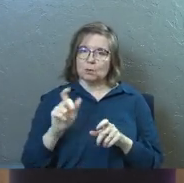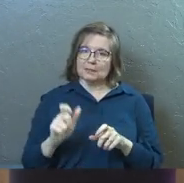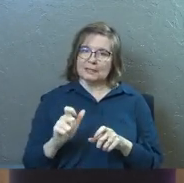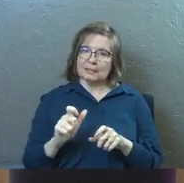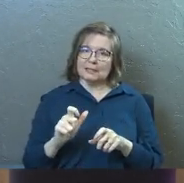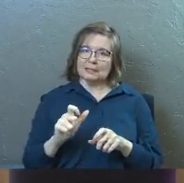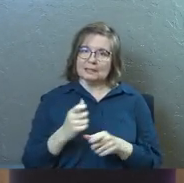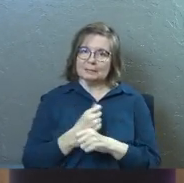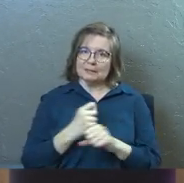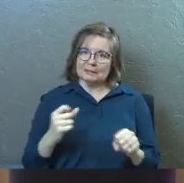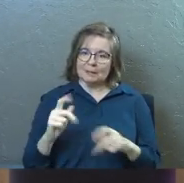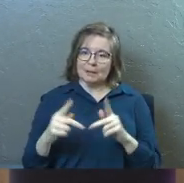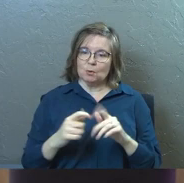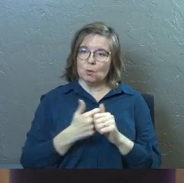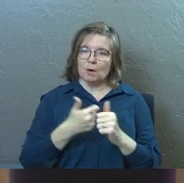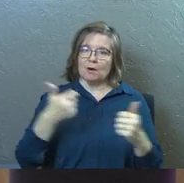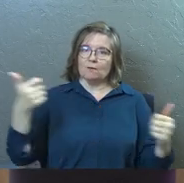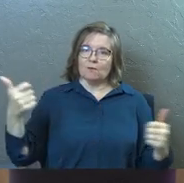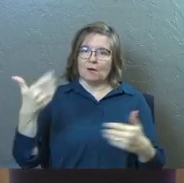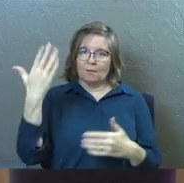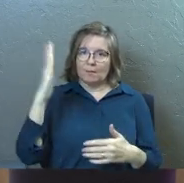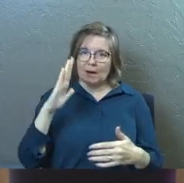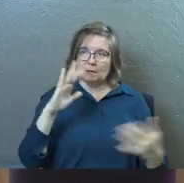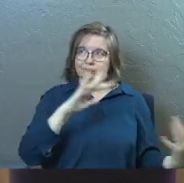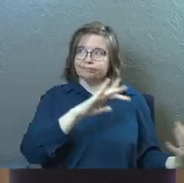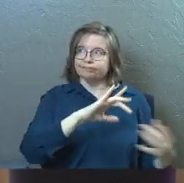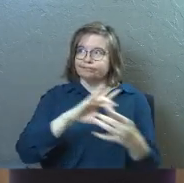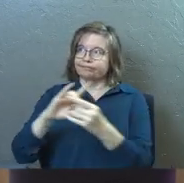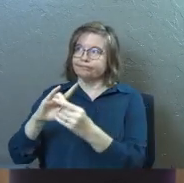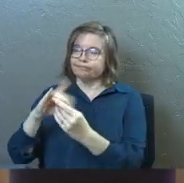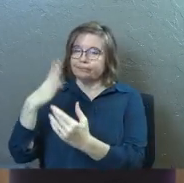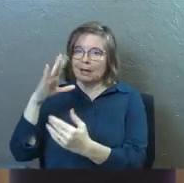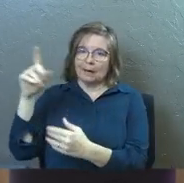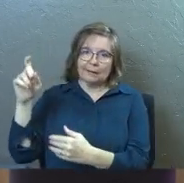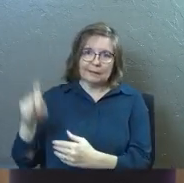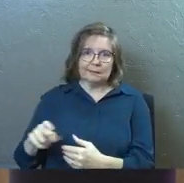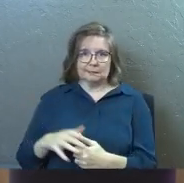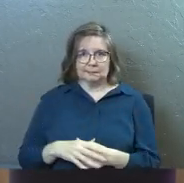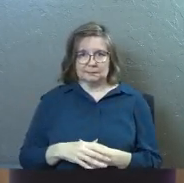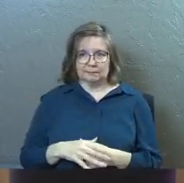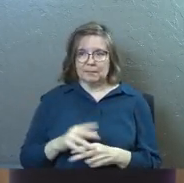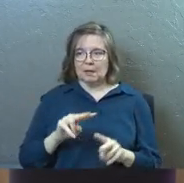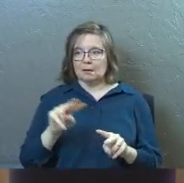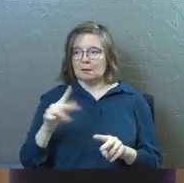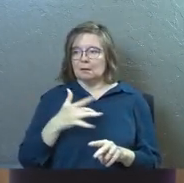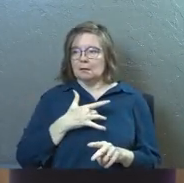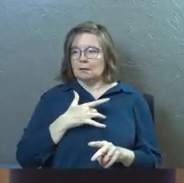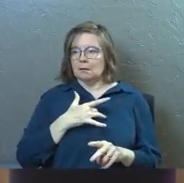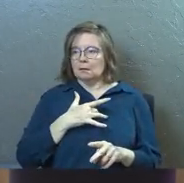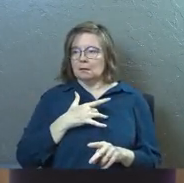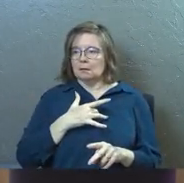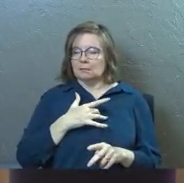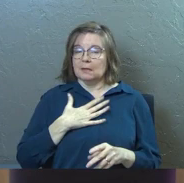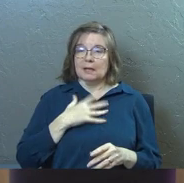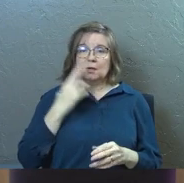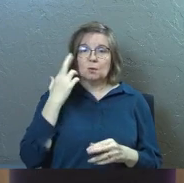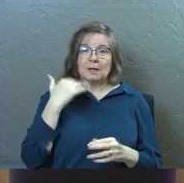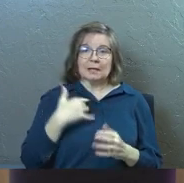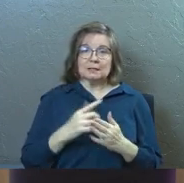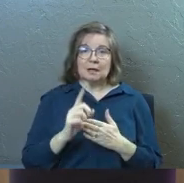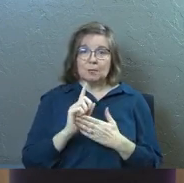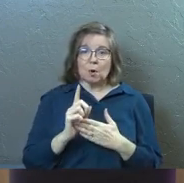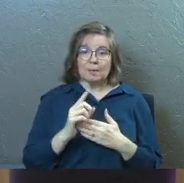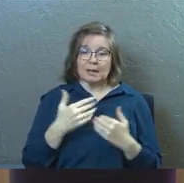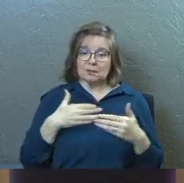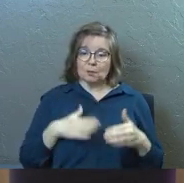He sees people who are far from God. And people who need God. And he realizes that he has a moment, he has